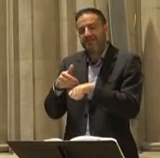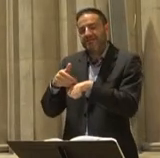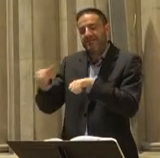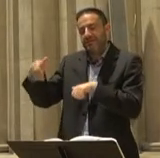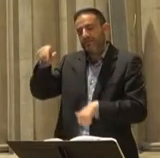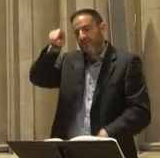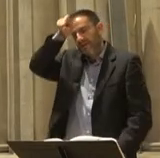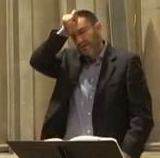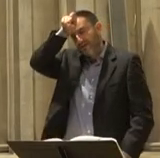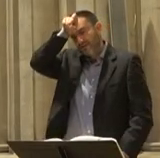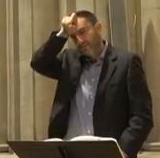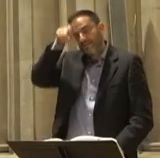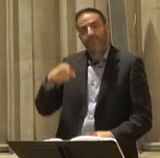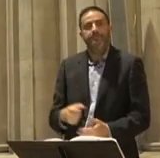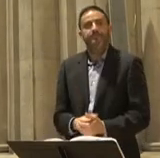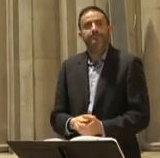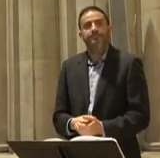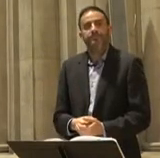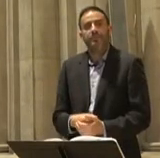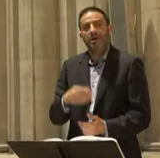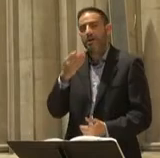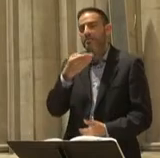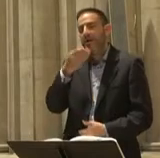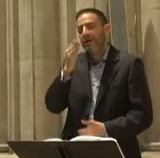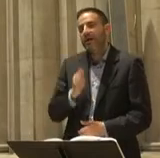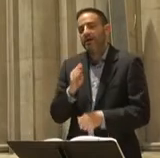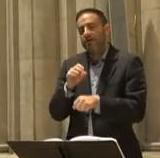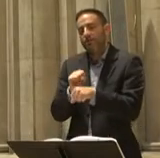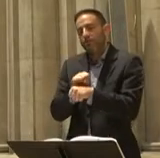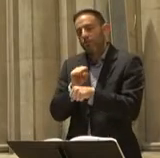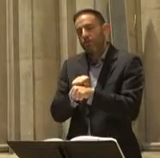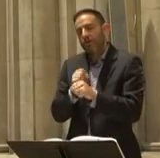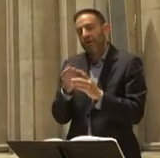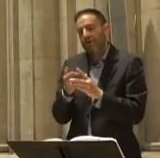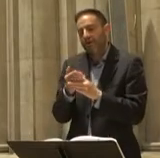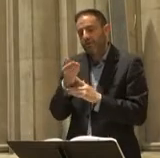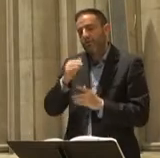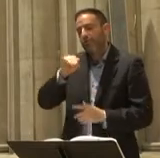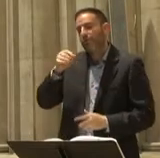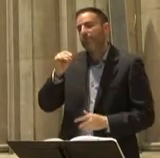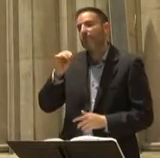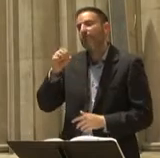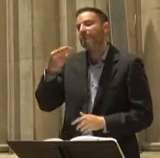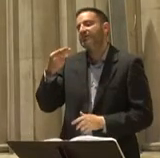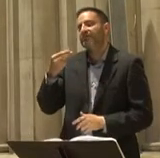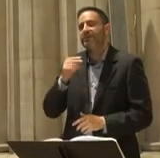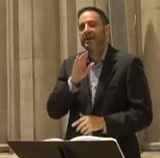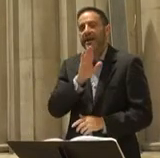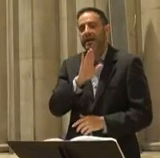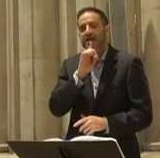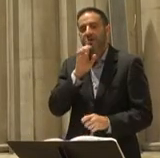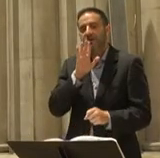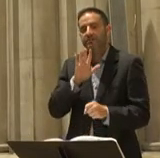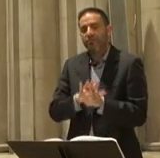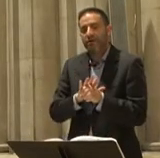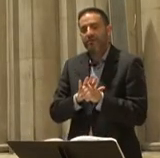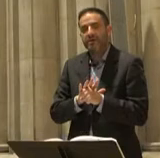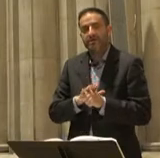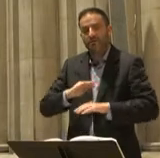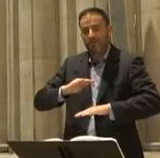Egypt. But God was working through Joseph. God's promises were being